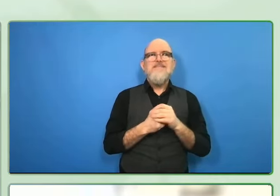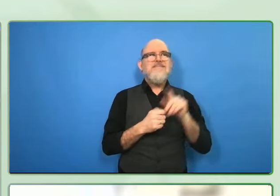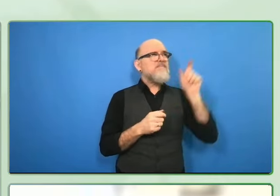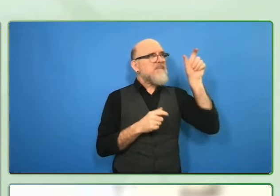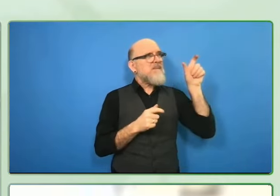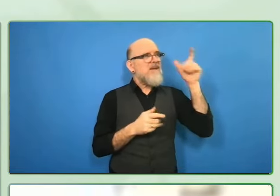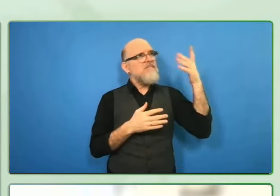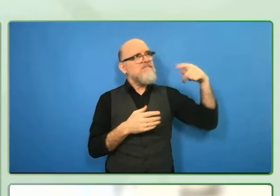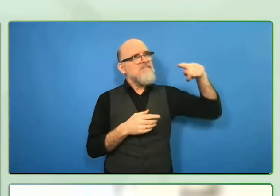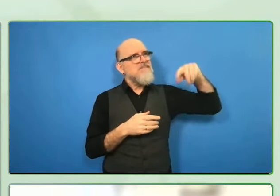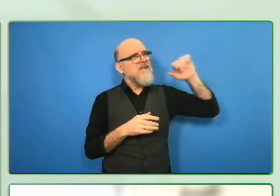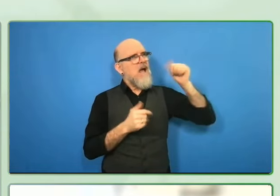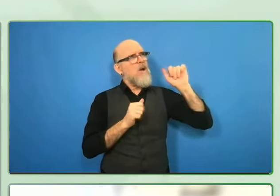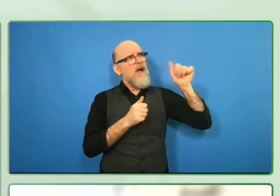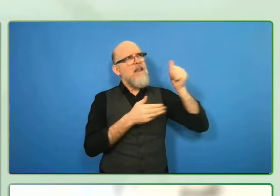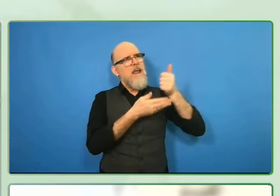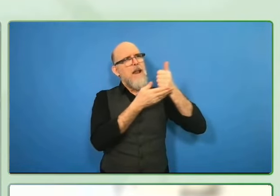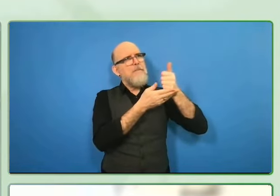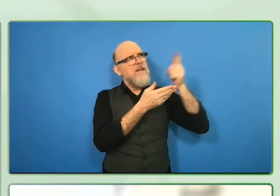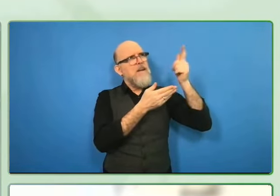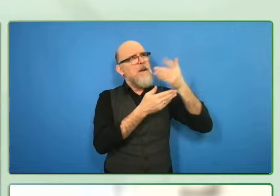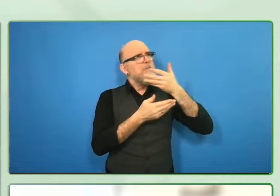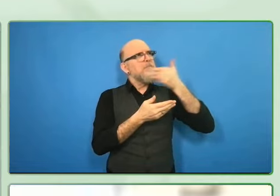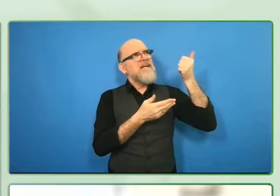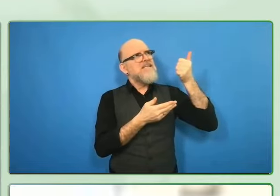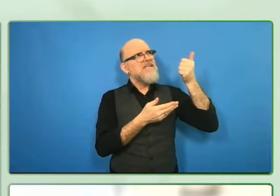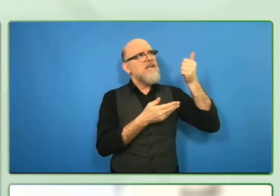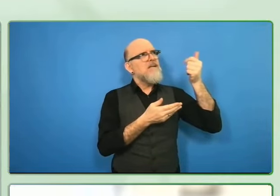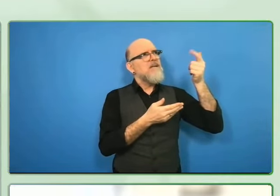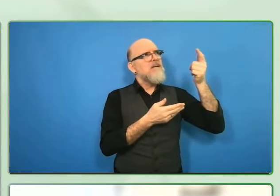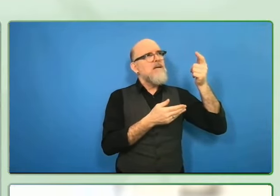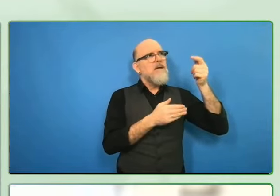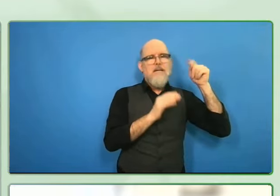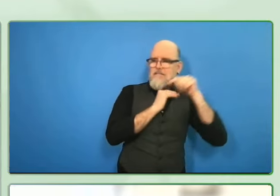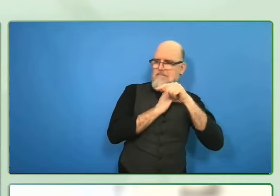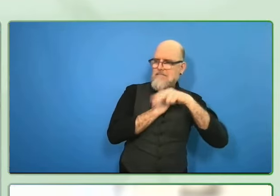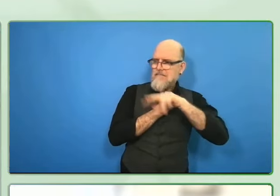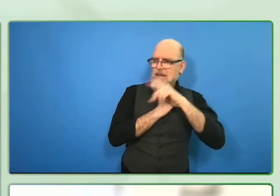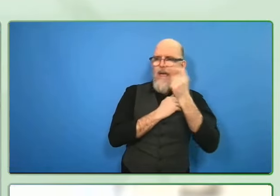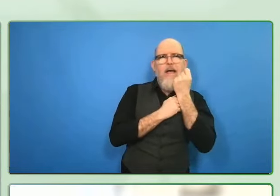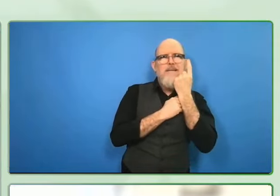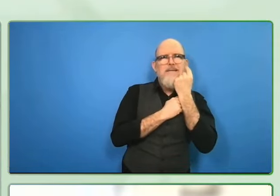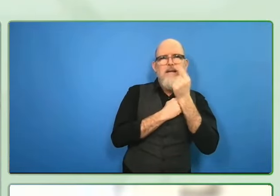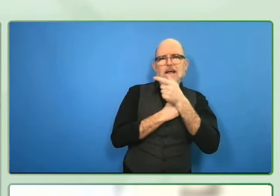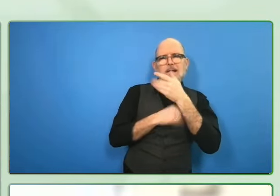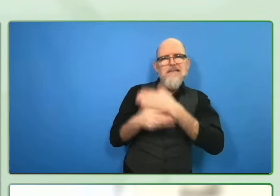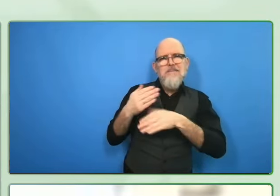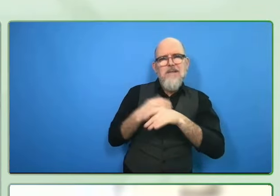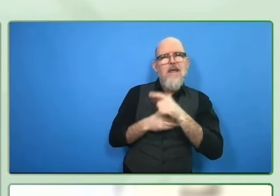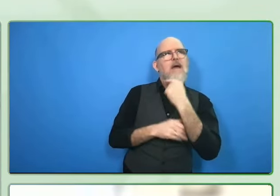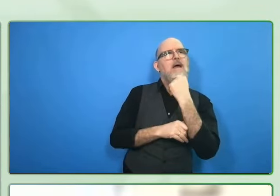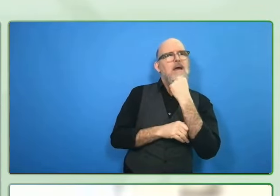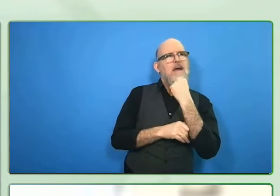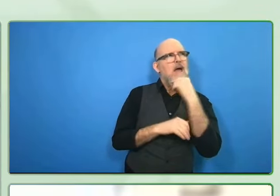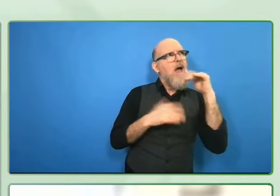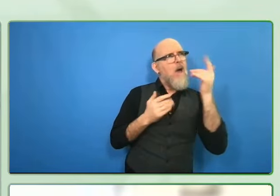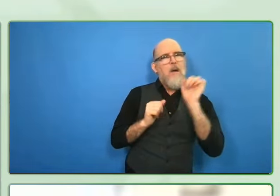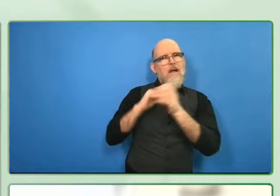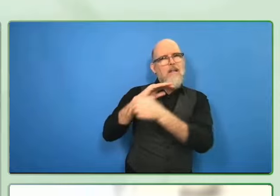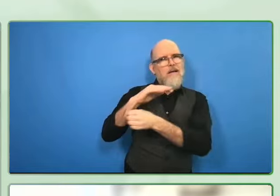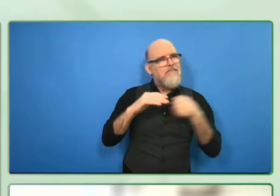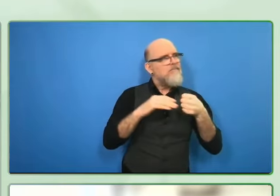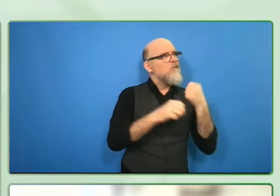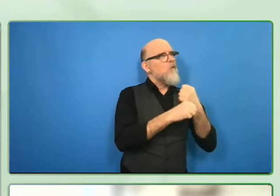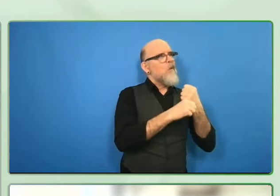premise, of course, being that it's people with disabilities in your organization who know what's really going on, and their